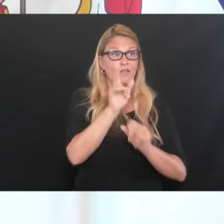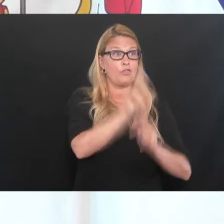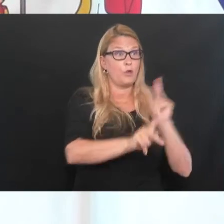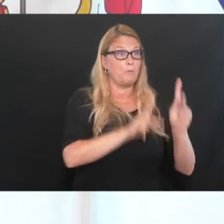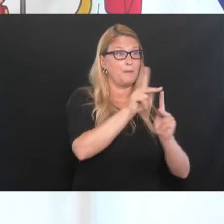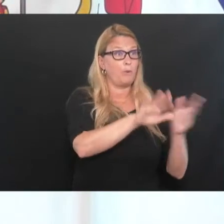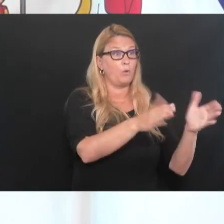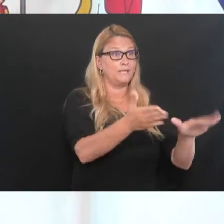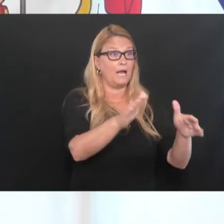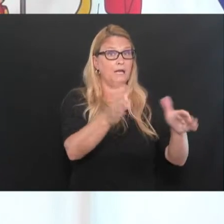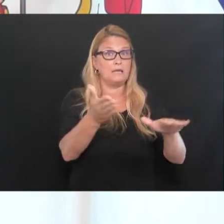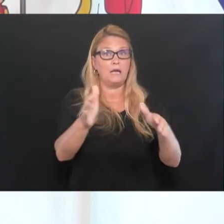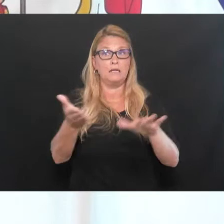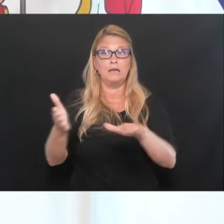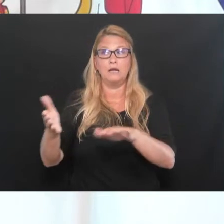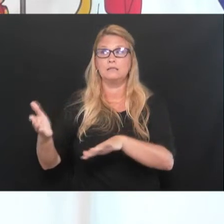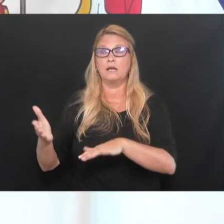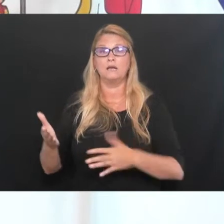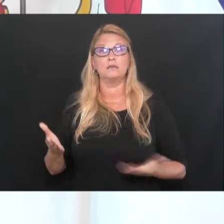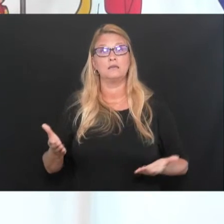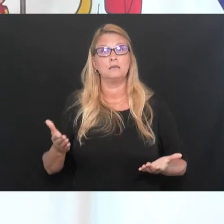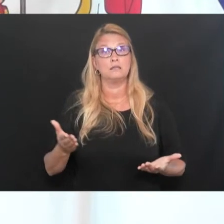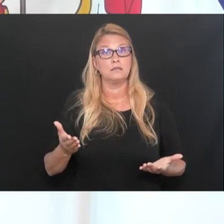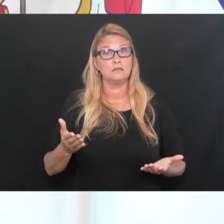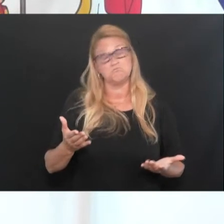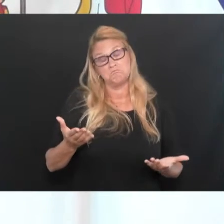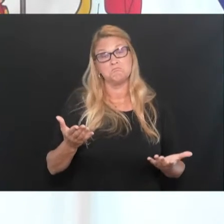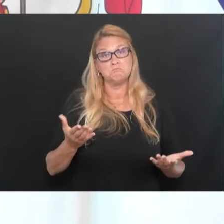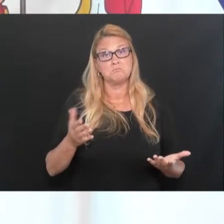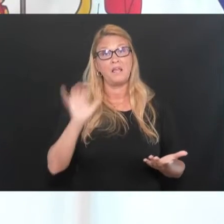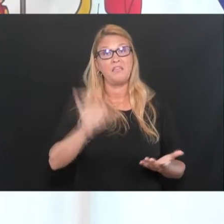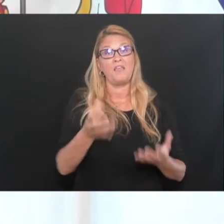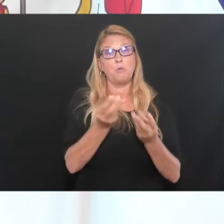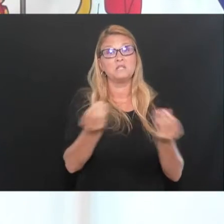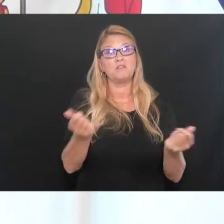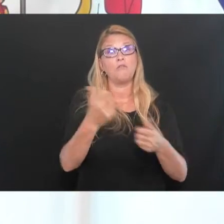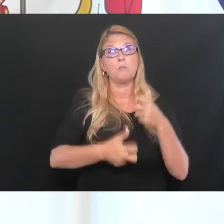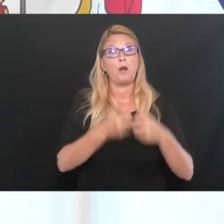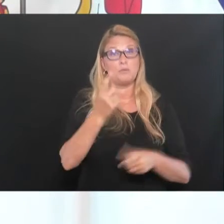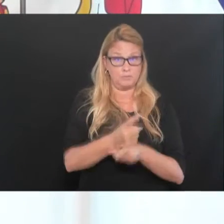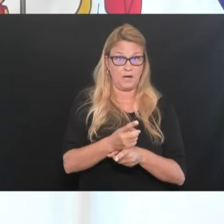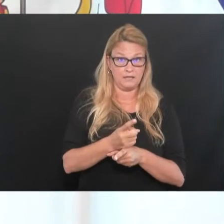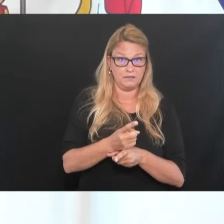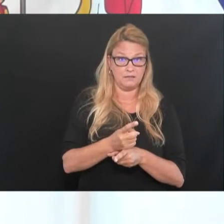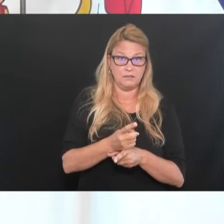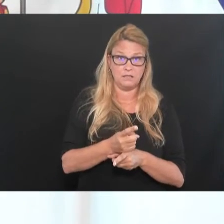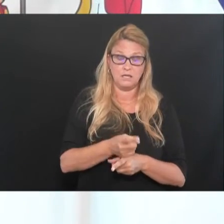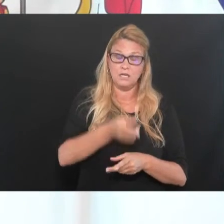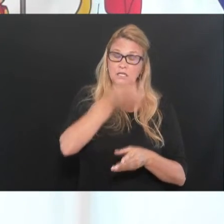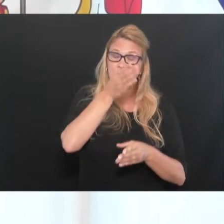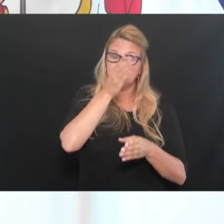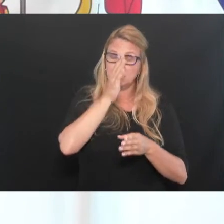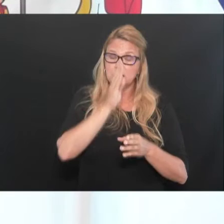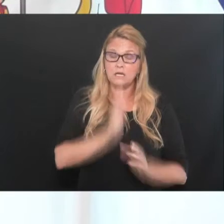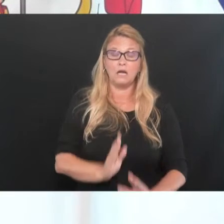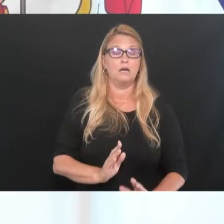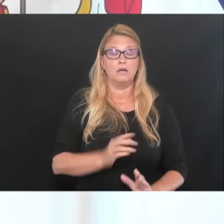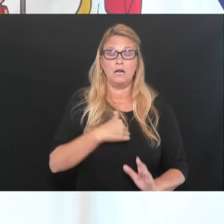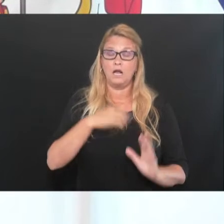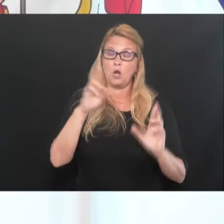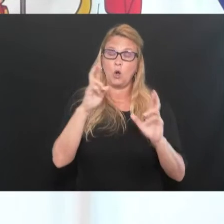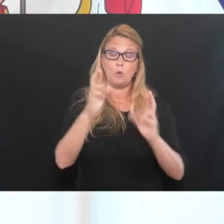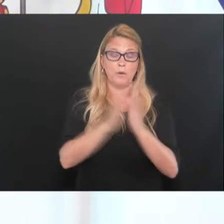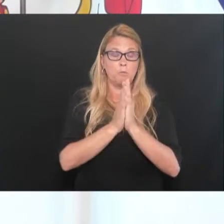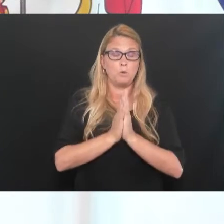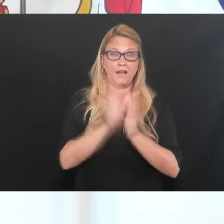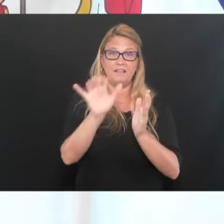flies. That would do the trick, wouldn't it, Kenny? Well, God forbid, let's hope and pray that we don't get into that